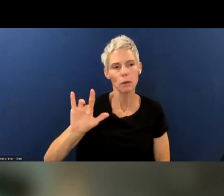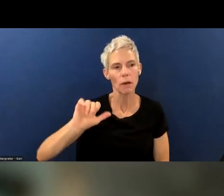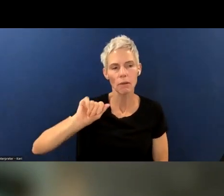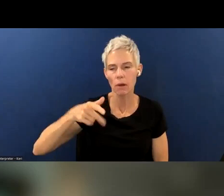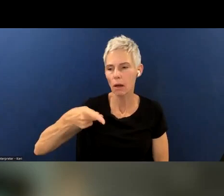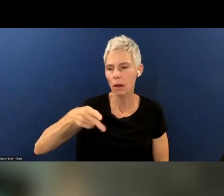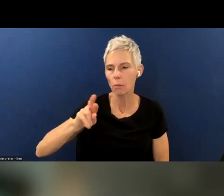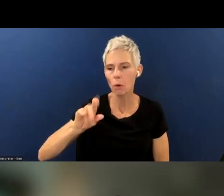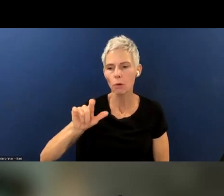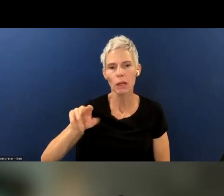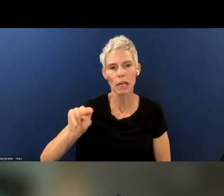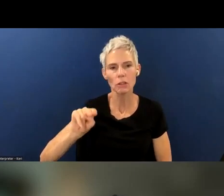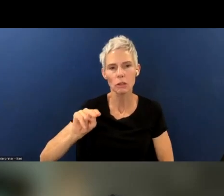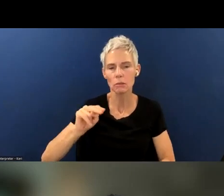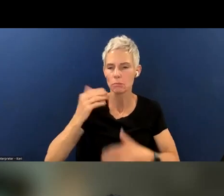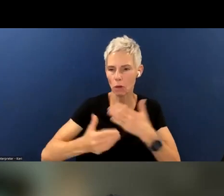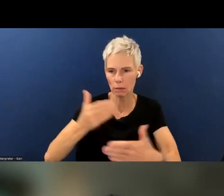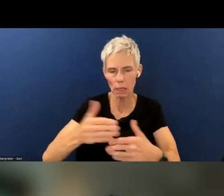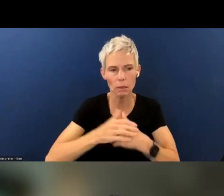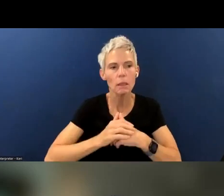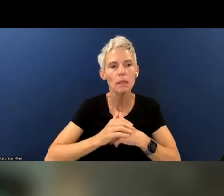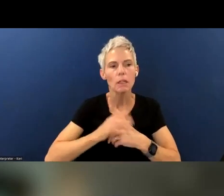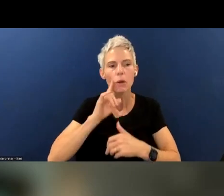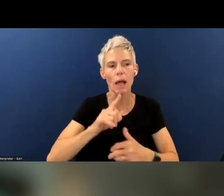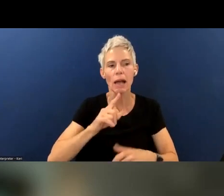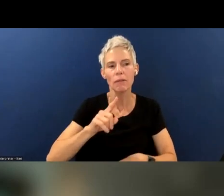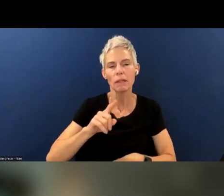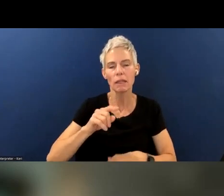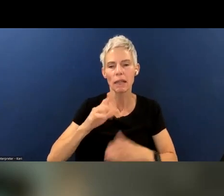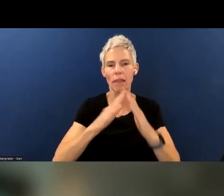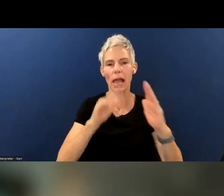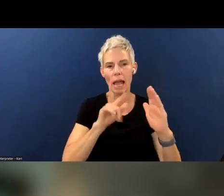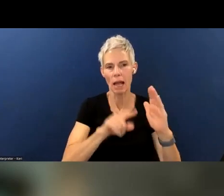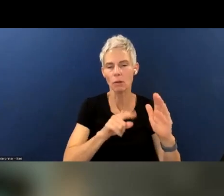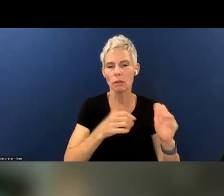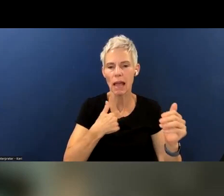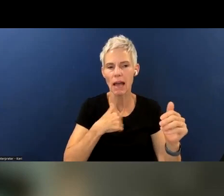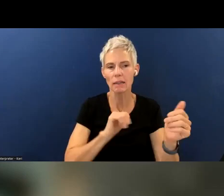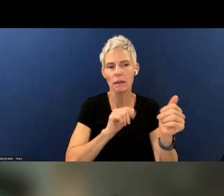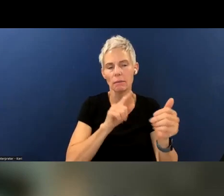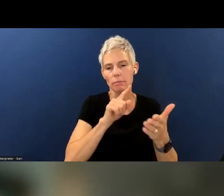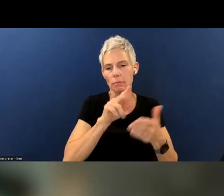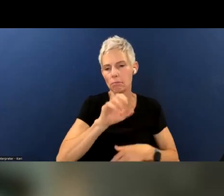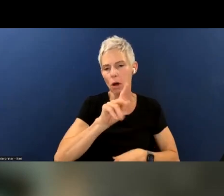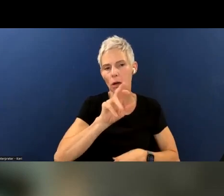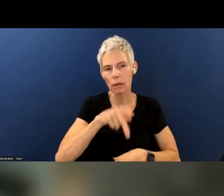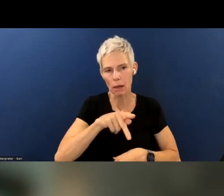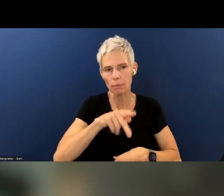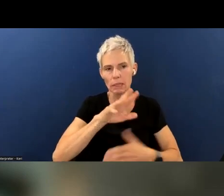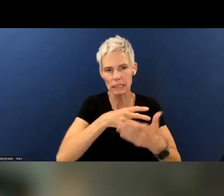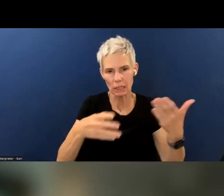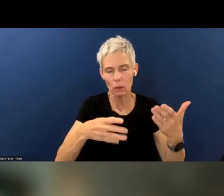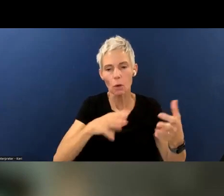the House announced their appropriations markup schedule. In the subcommittee that deals specifically with SAMHSA and